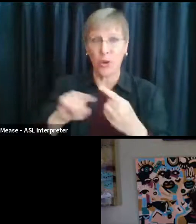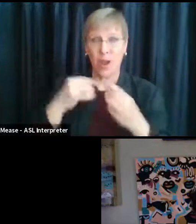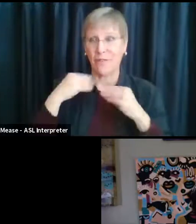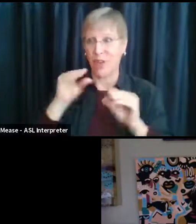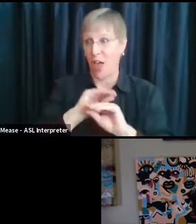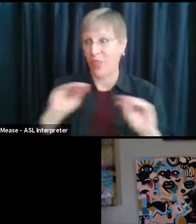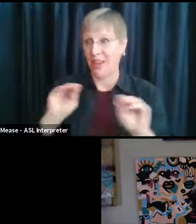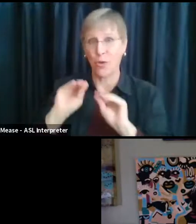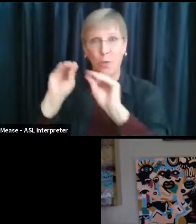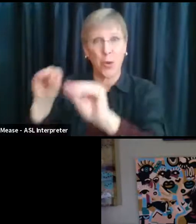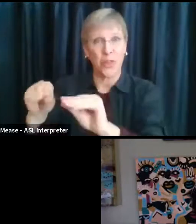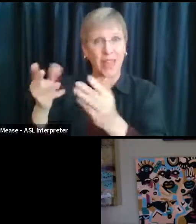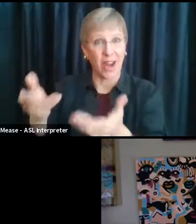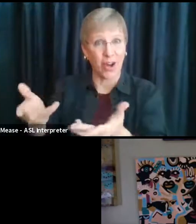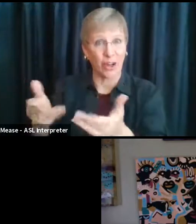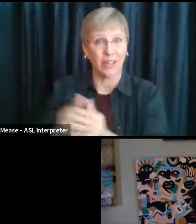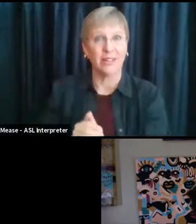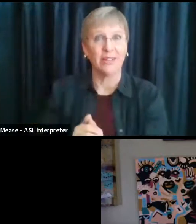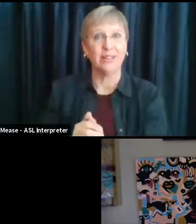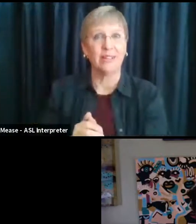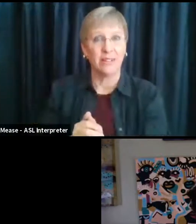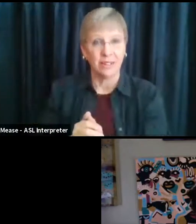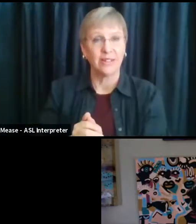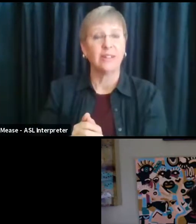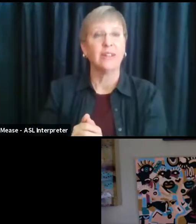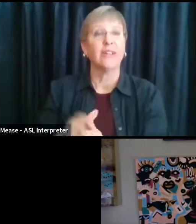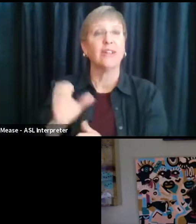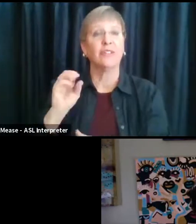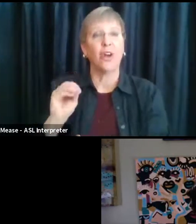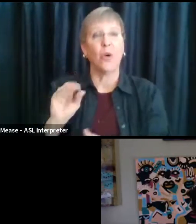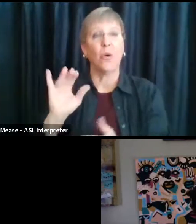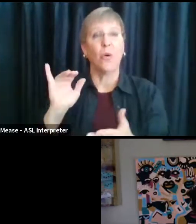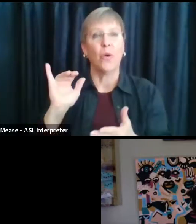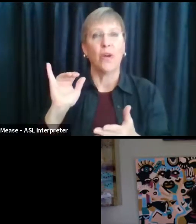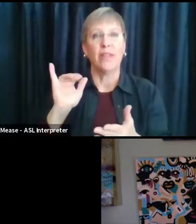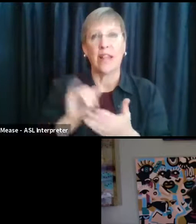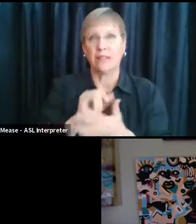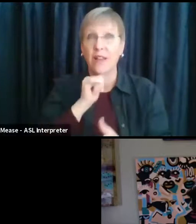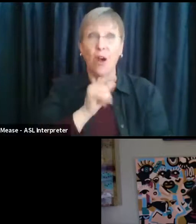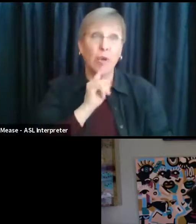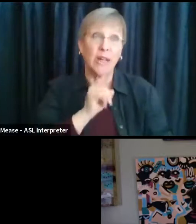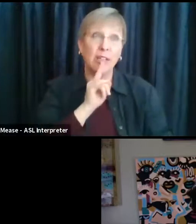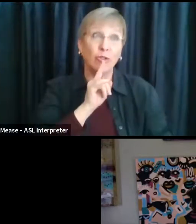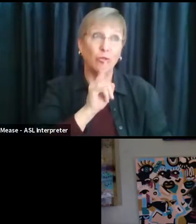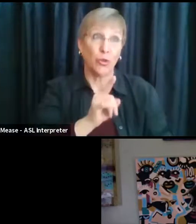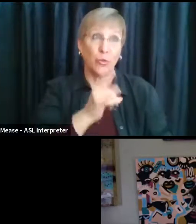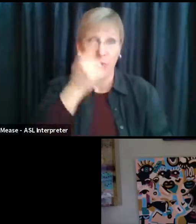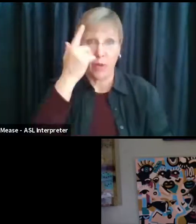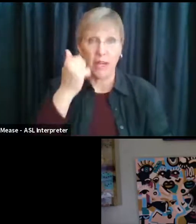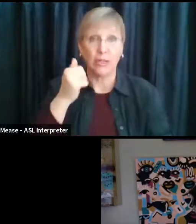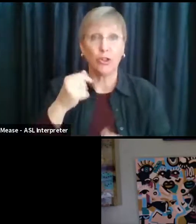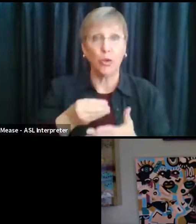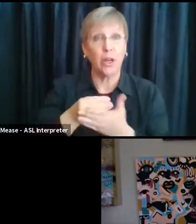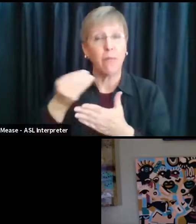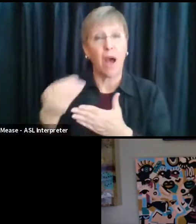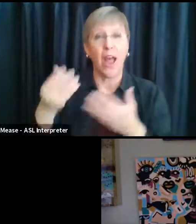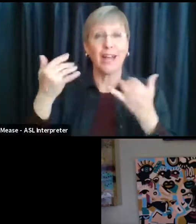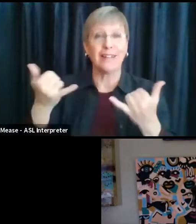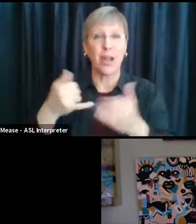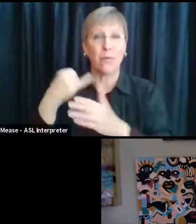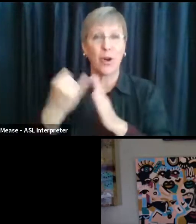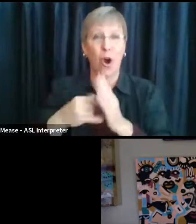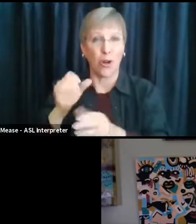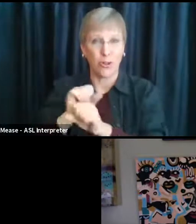to put in there? So, which is not totally true, because actually you could buy contemporary artist work and try